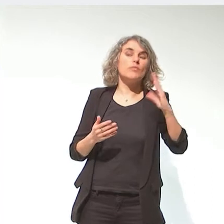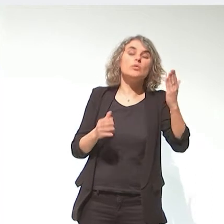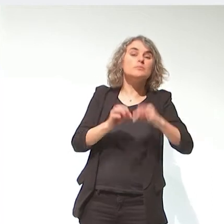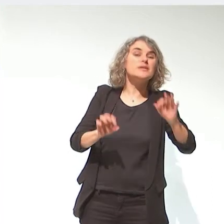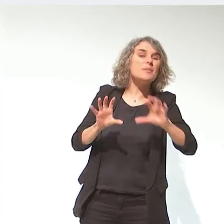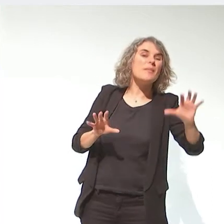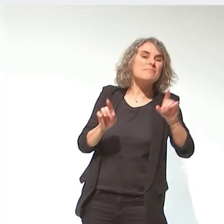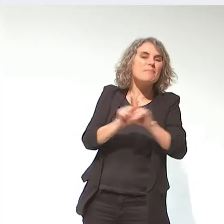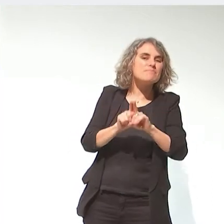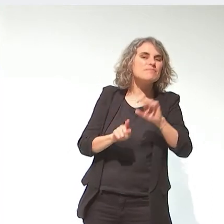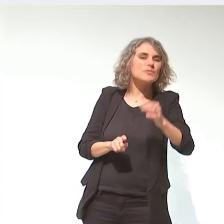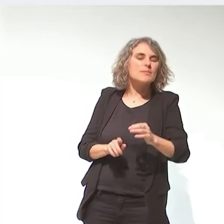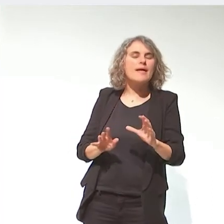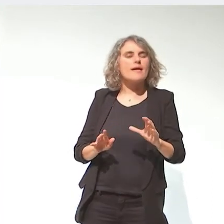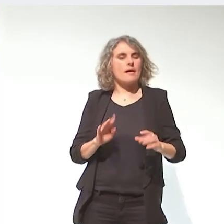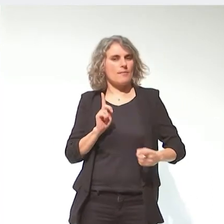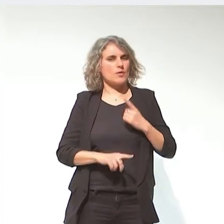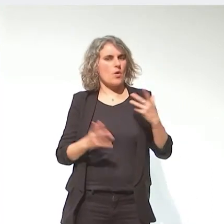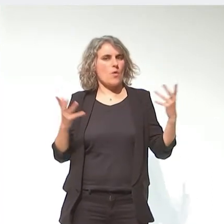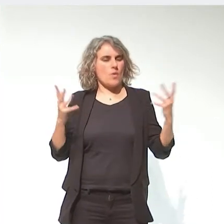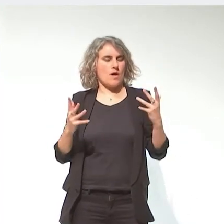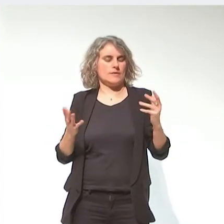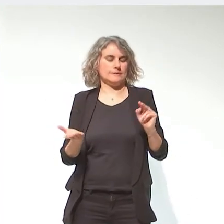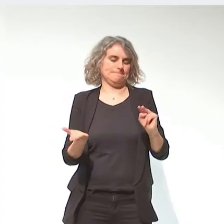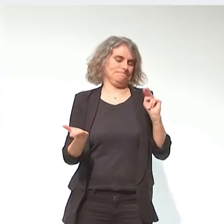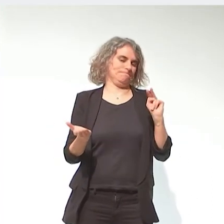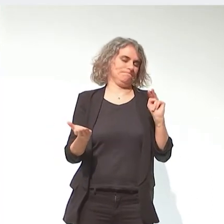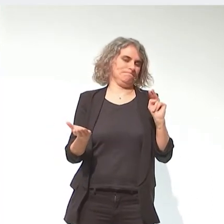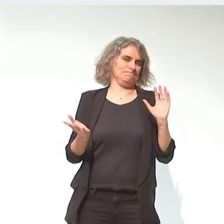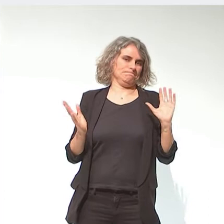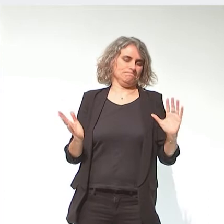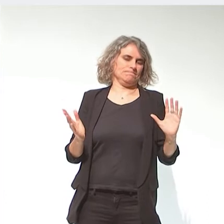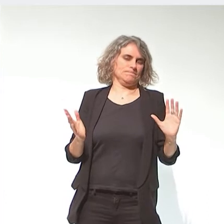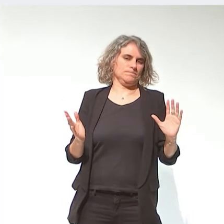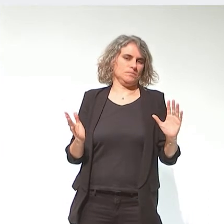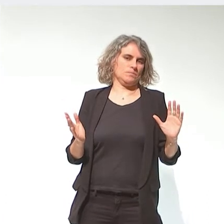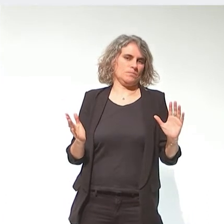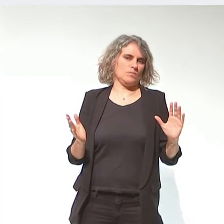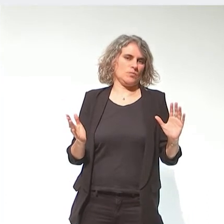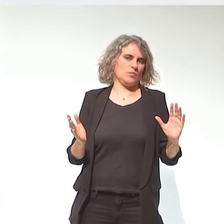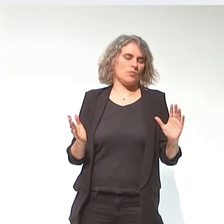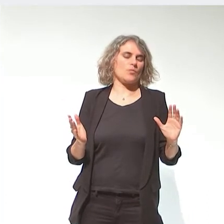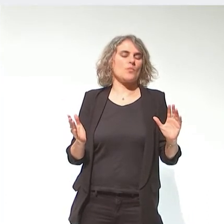horizontally. And now we are in the final steps of creation of national mechanism,